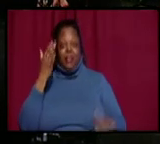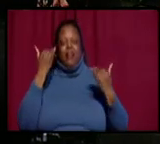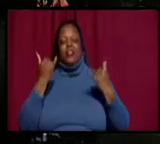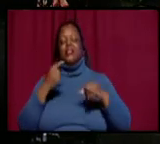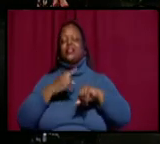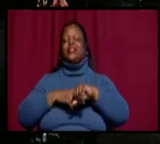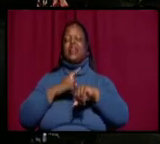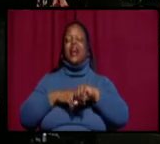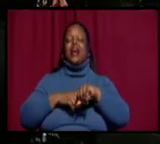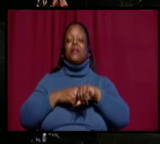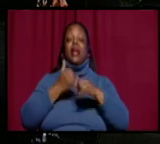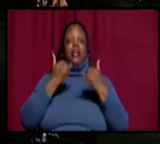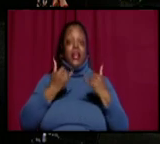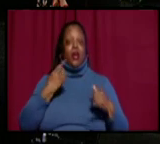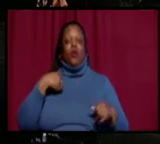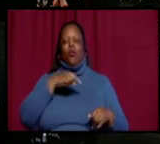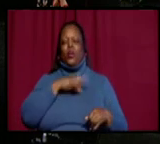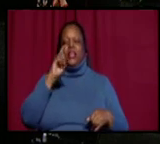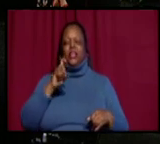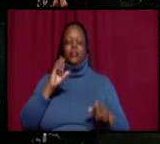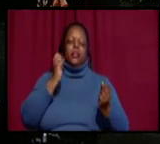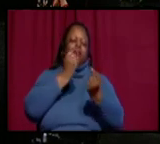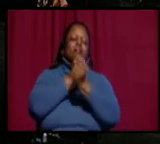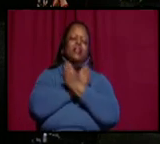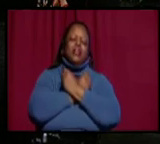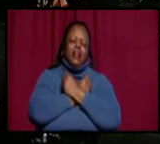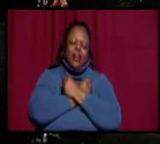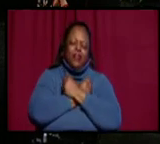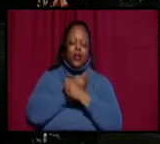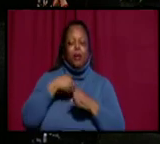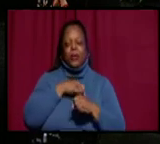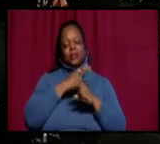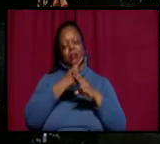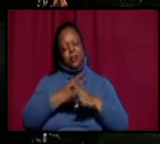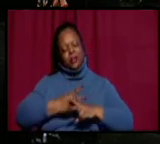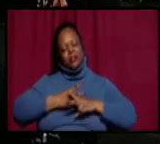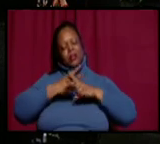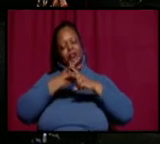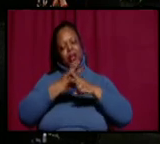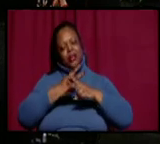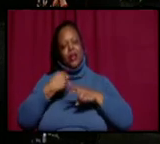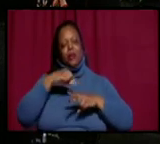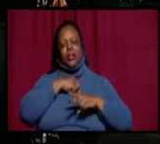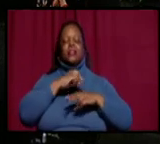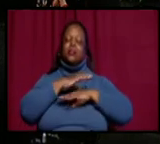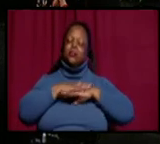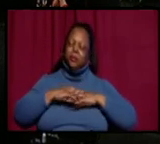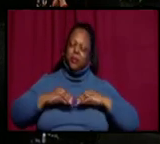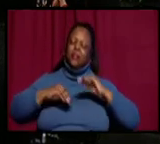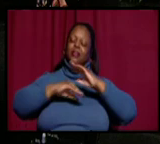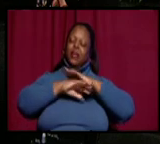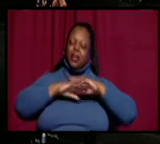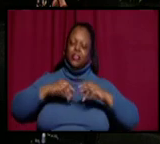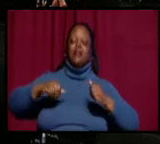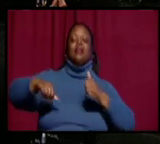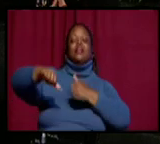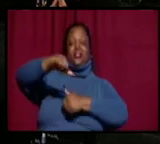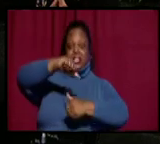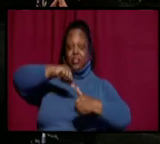is a time now where we have to be loving. We need to be kind. We need to be compassionate to each